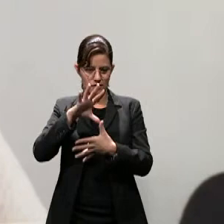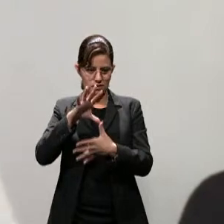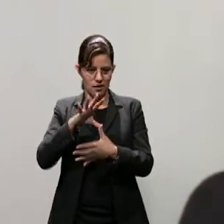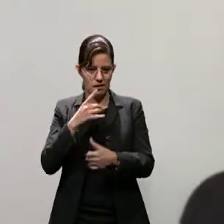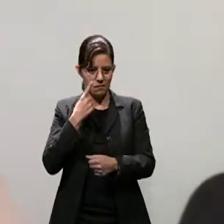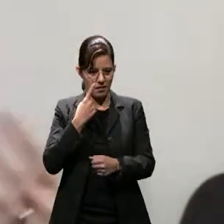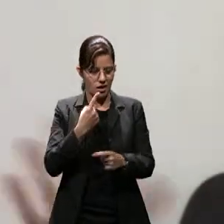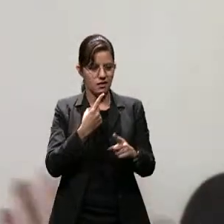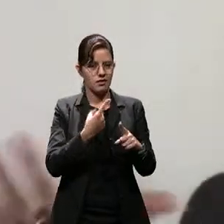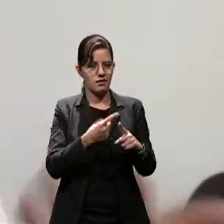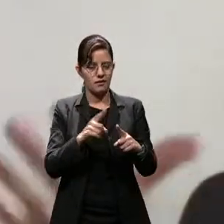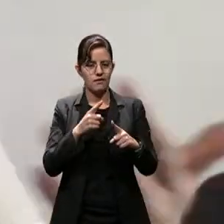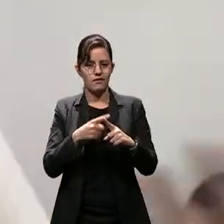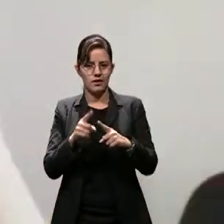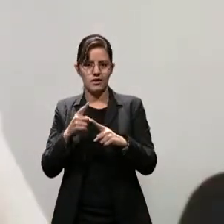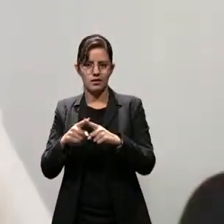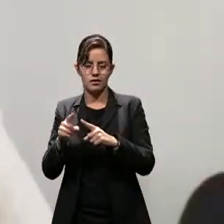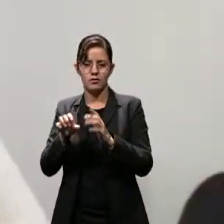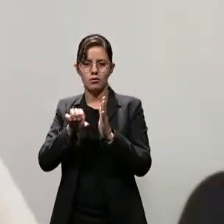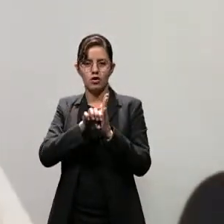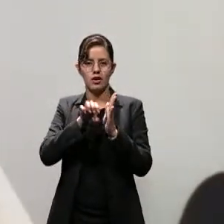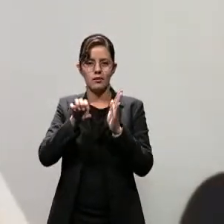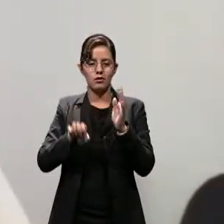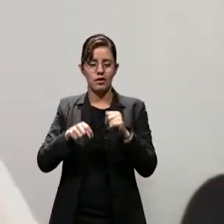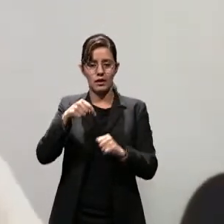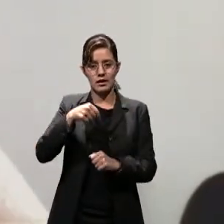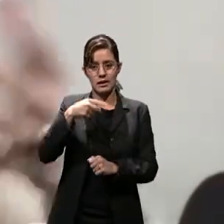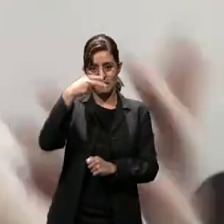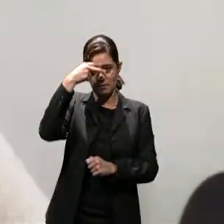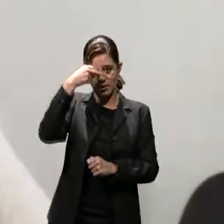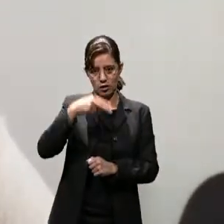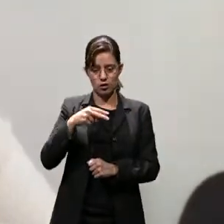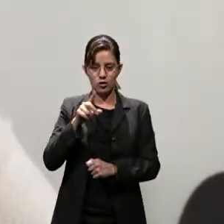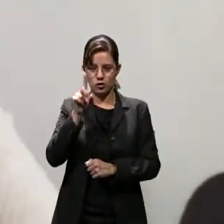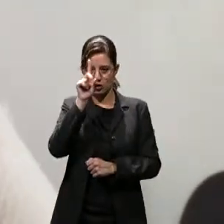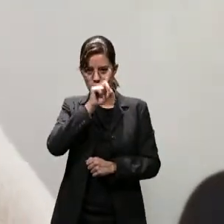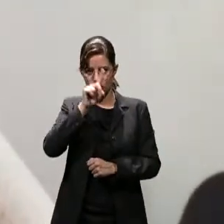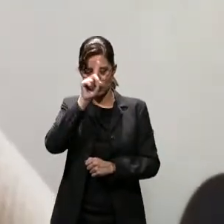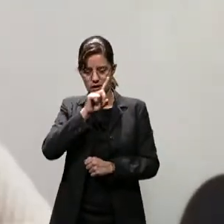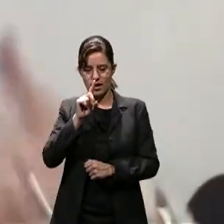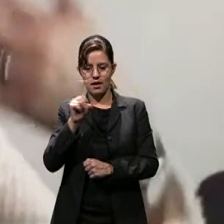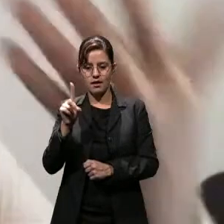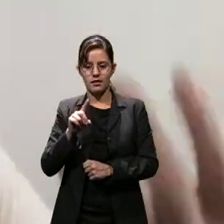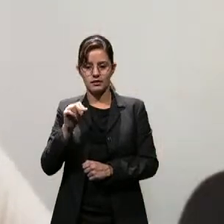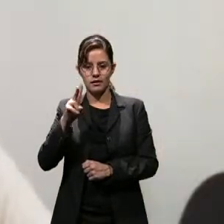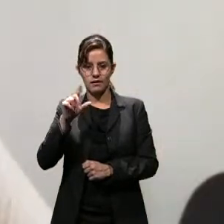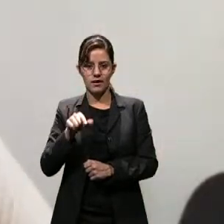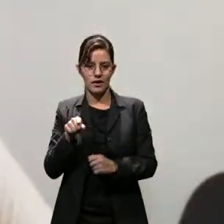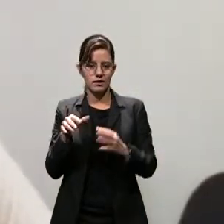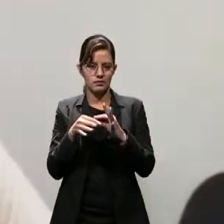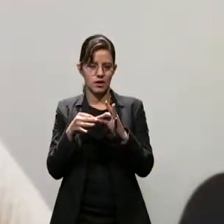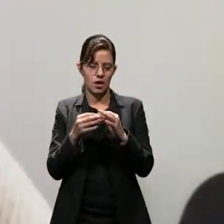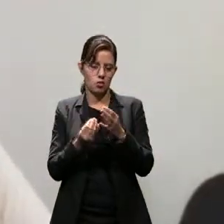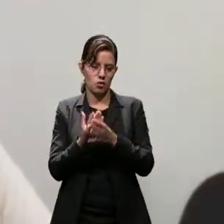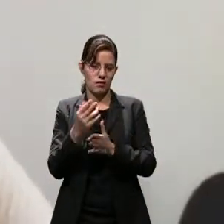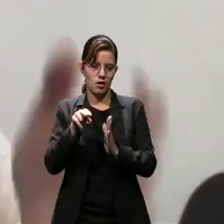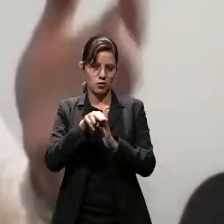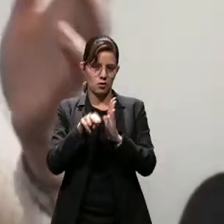regions that have legislations on political violence. And we have a case of Mexico that Councilor